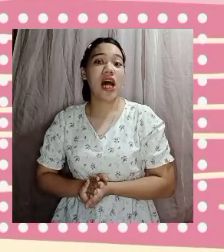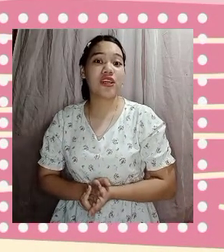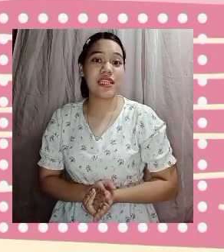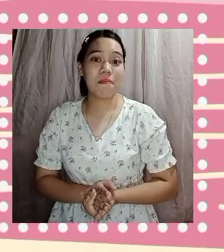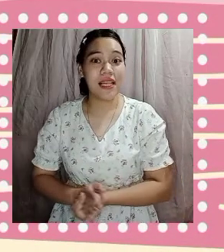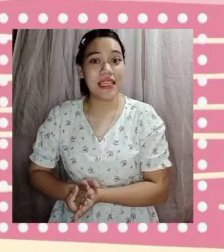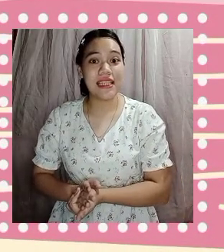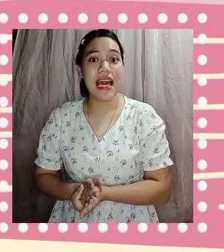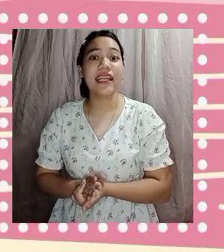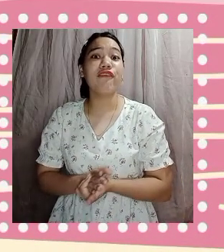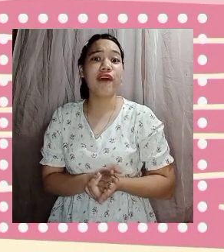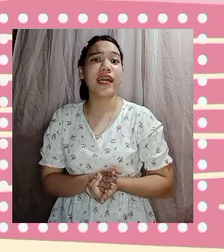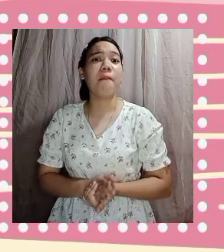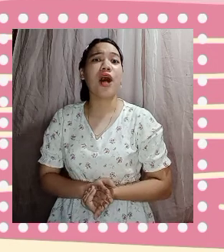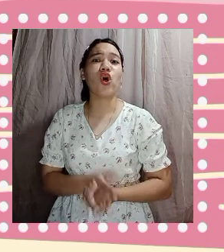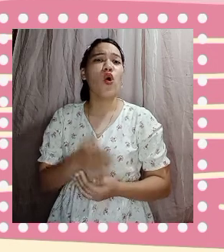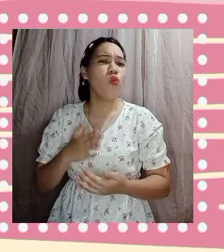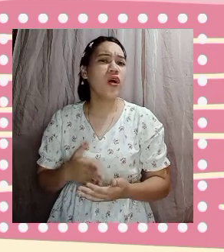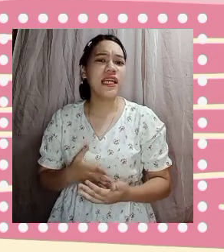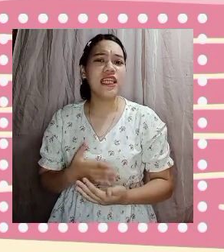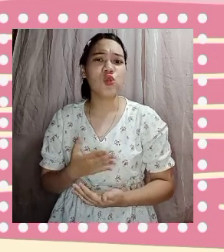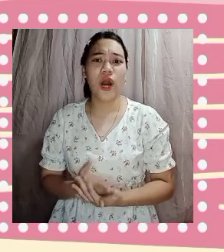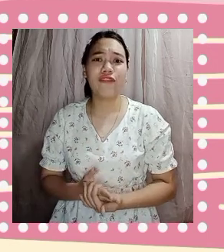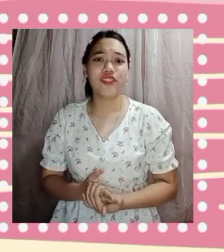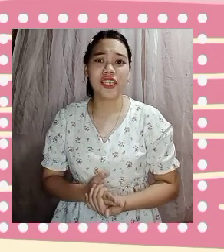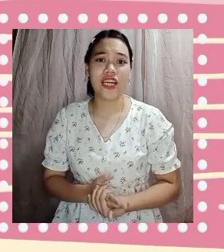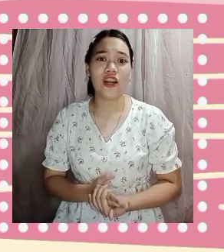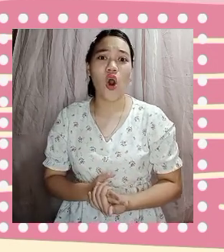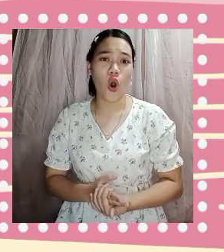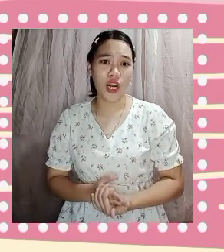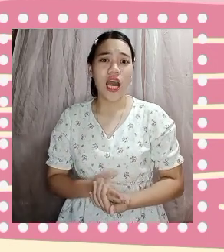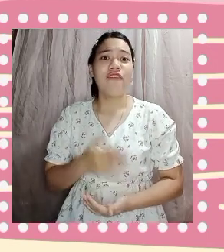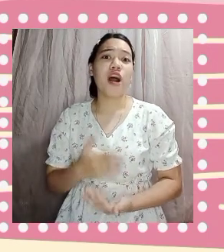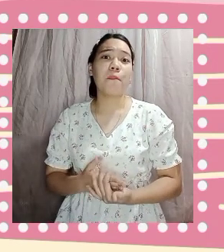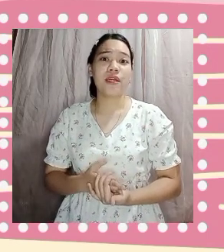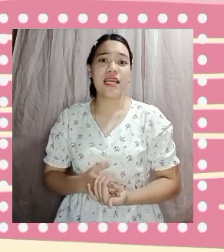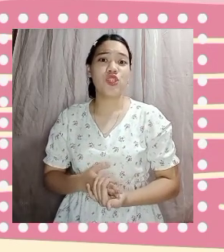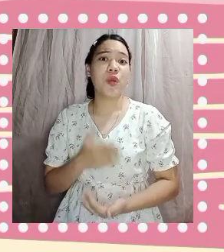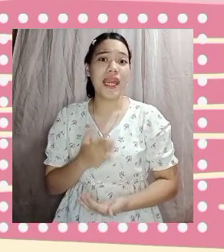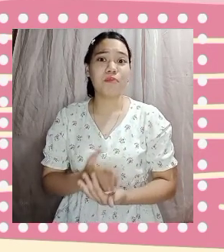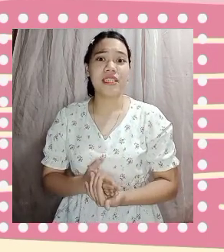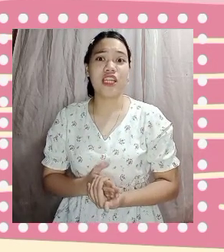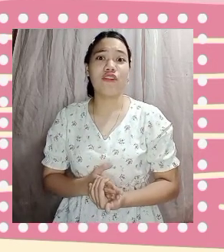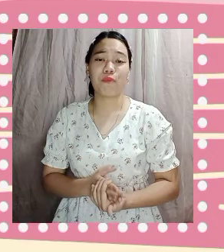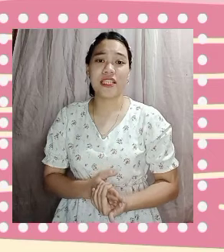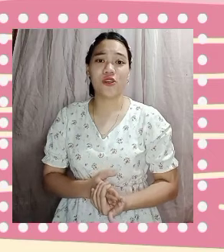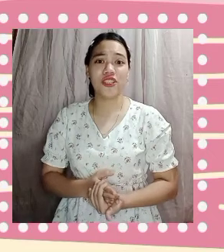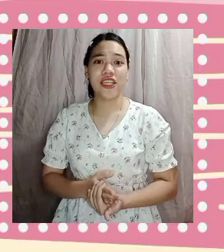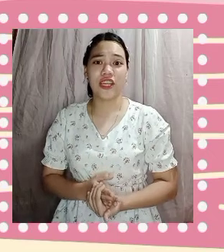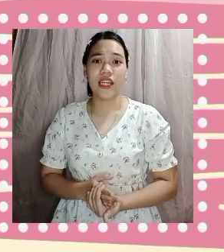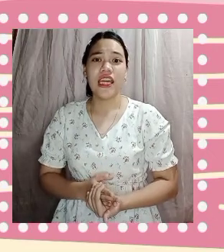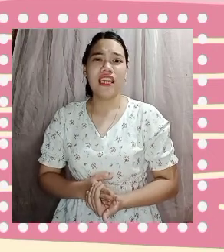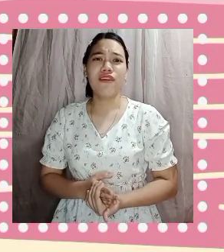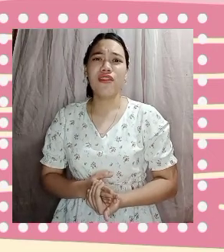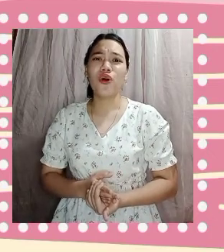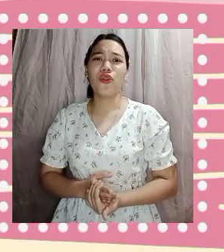common childhood disabilities and affect about 1 in 12 children or 5% to 8% of preschool